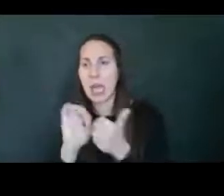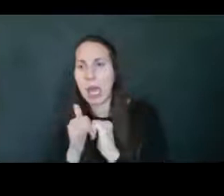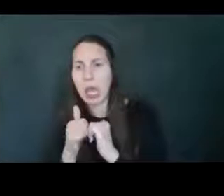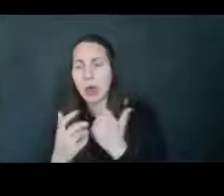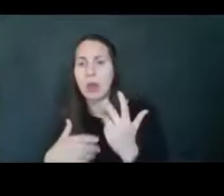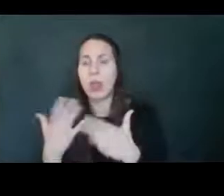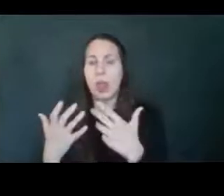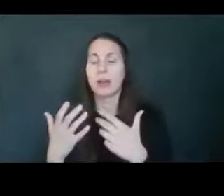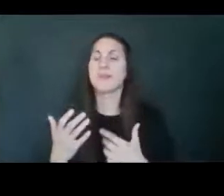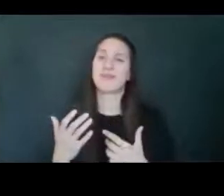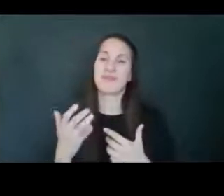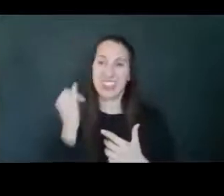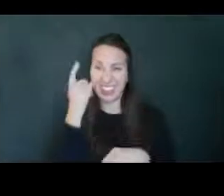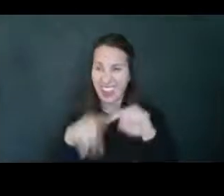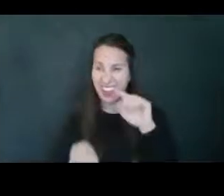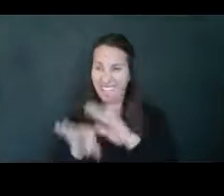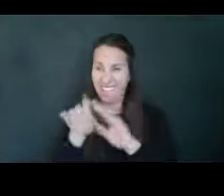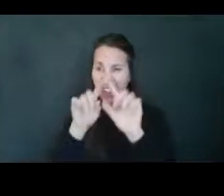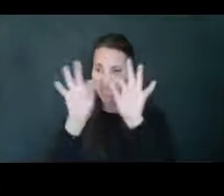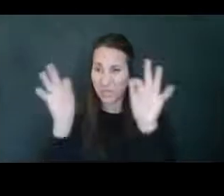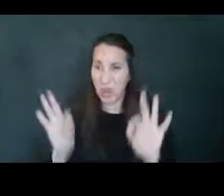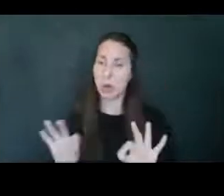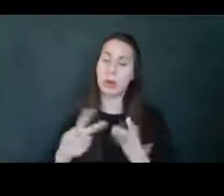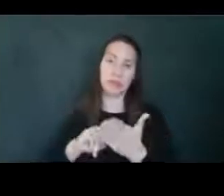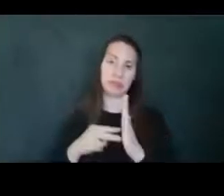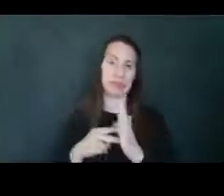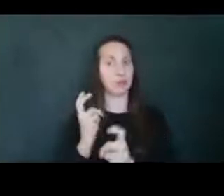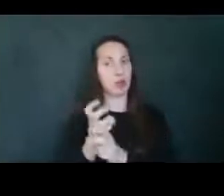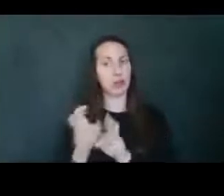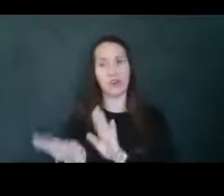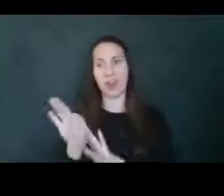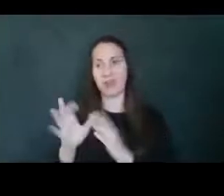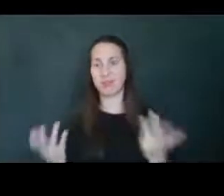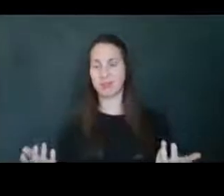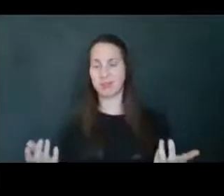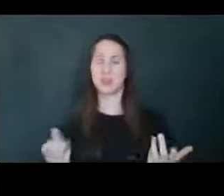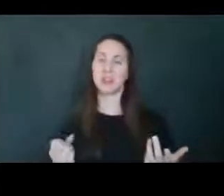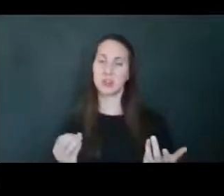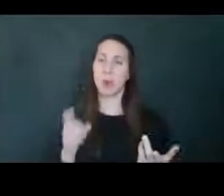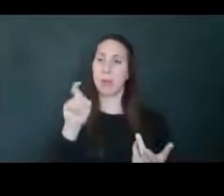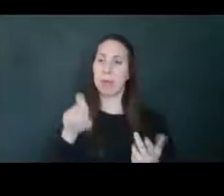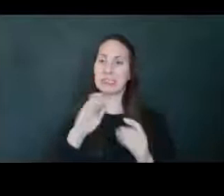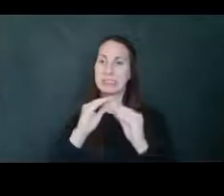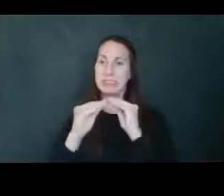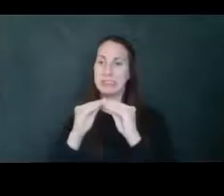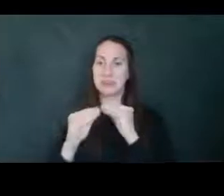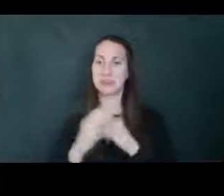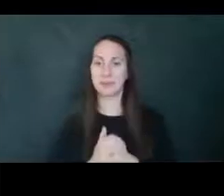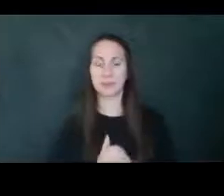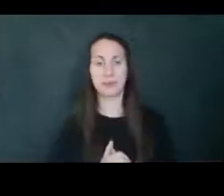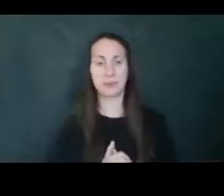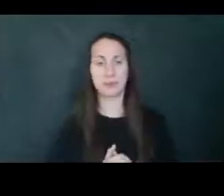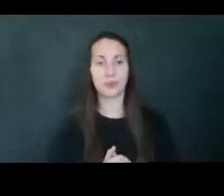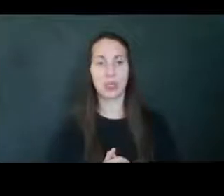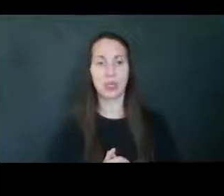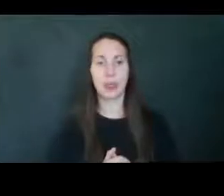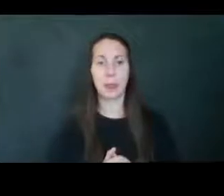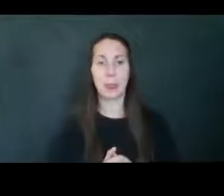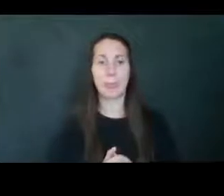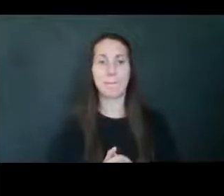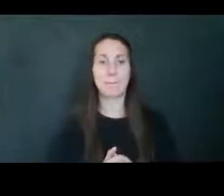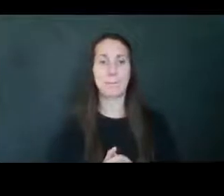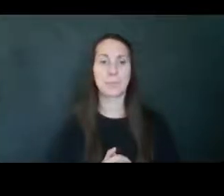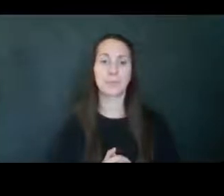And providing information in multiple styles. So communicating orally and using a microphone, including